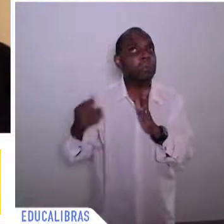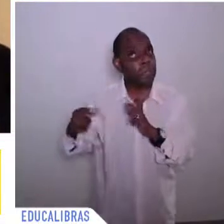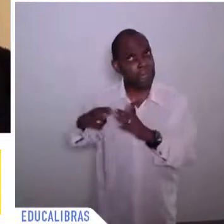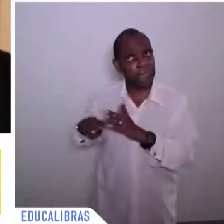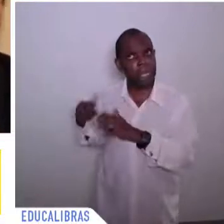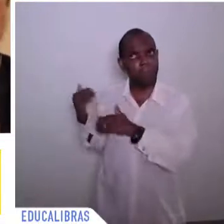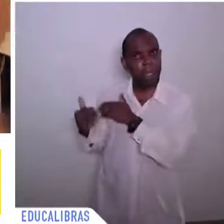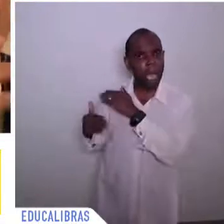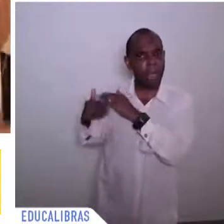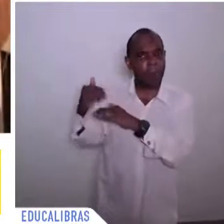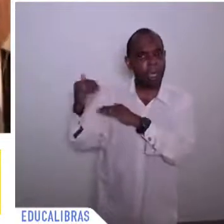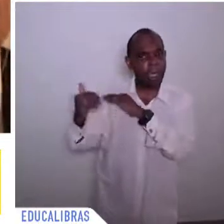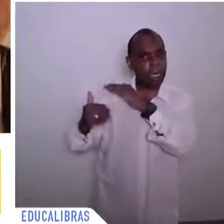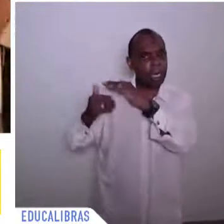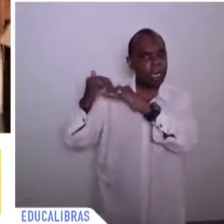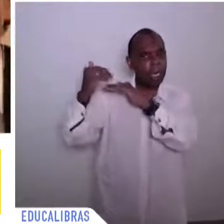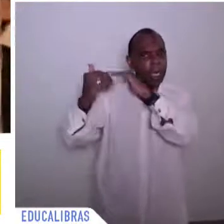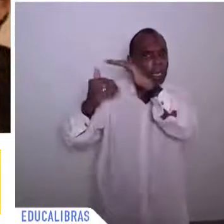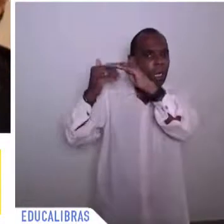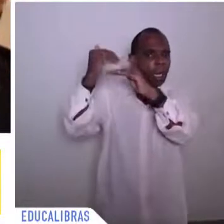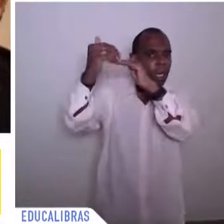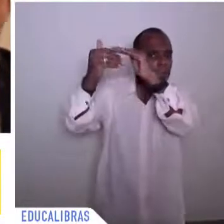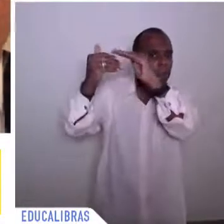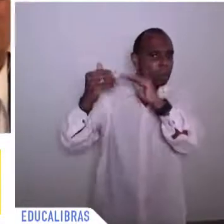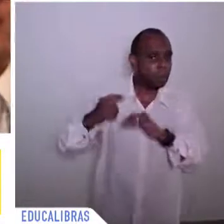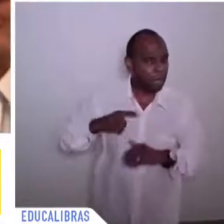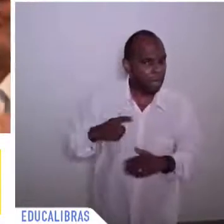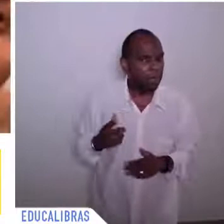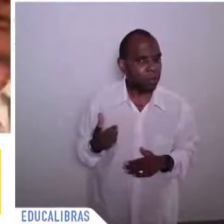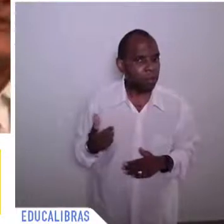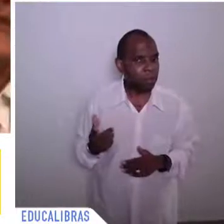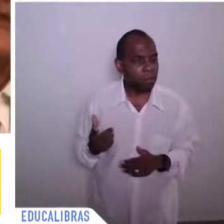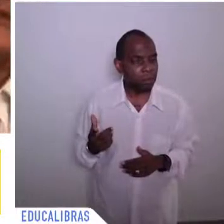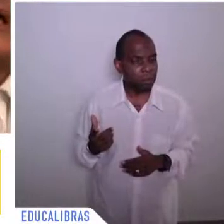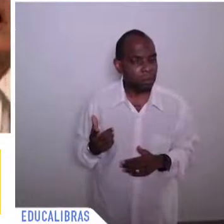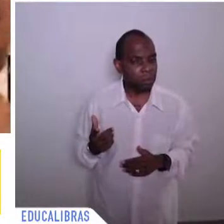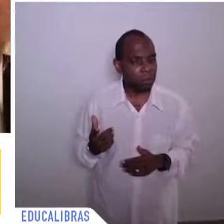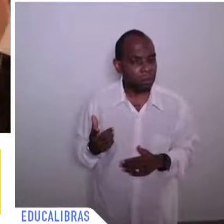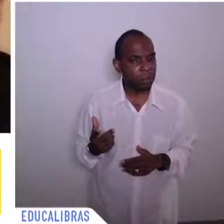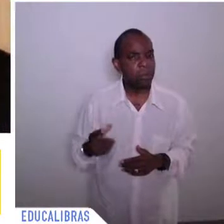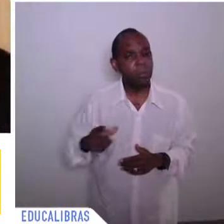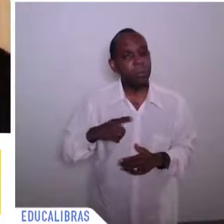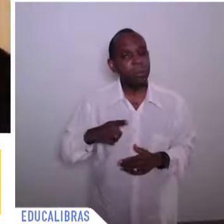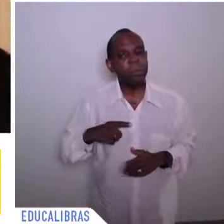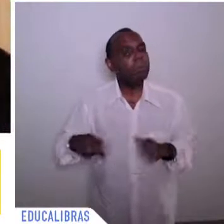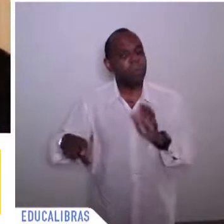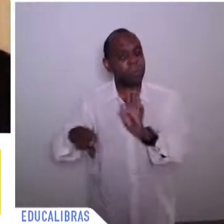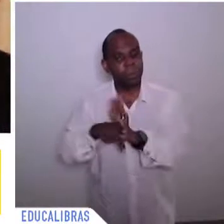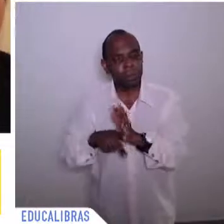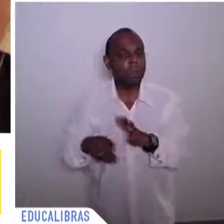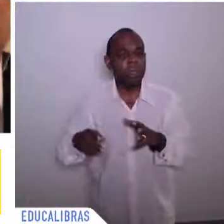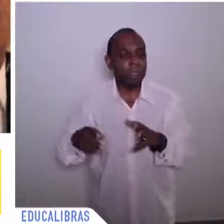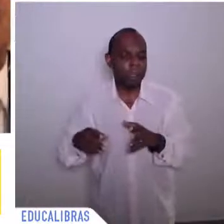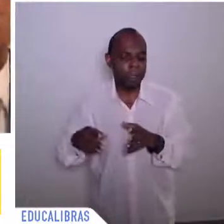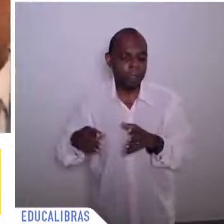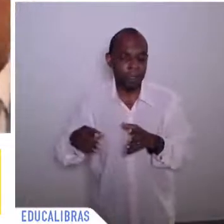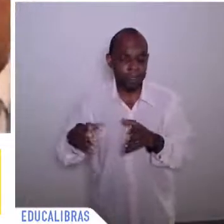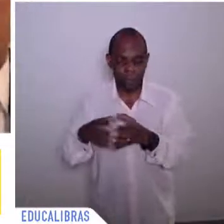during that century, all the advances we've made, overcoming